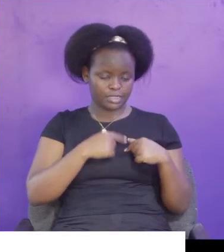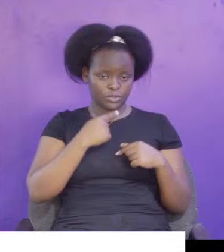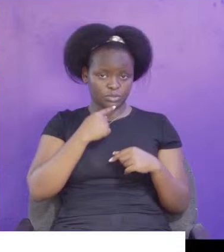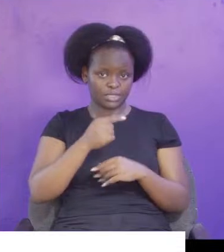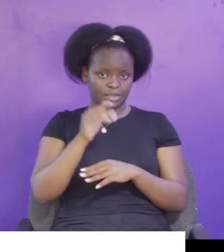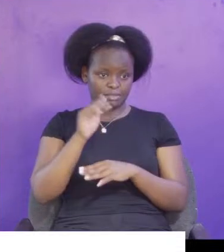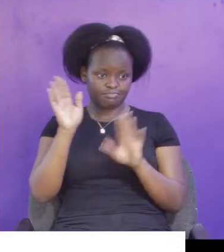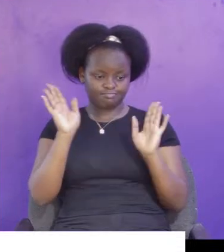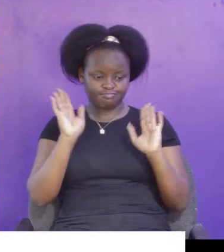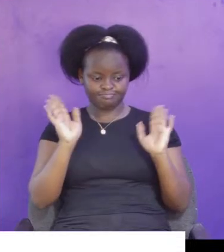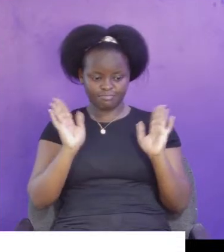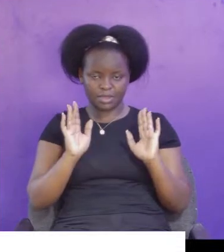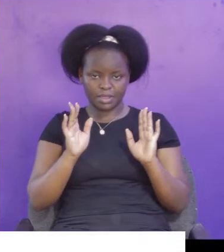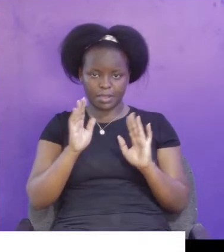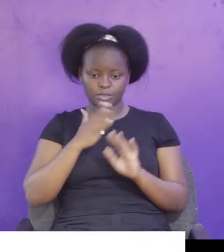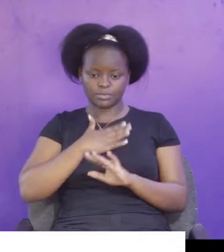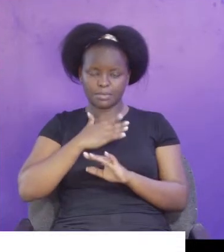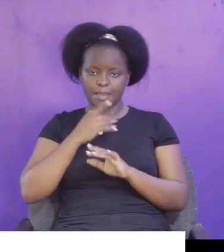dear brother.